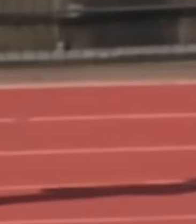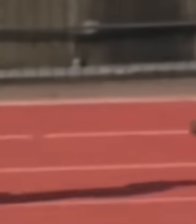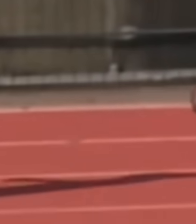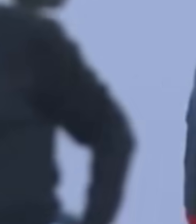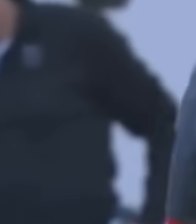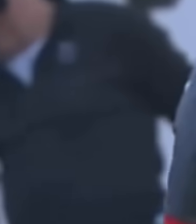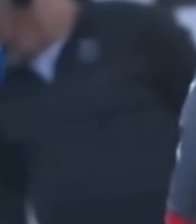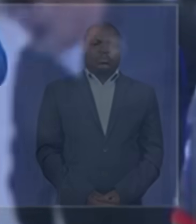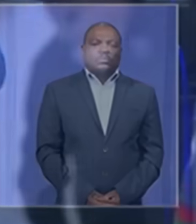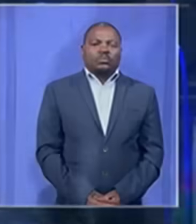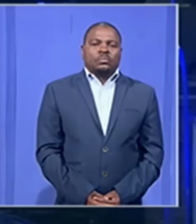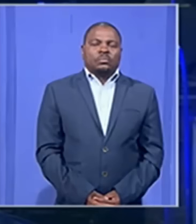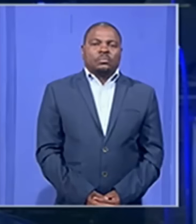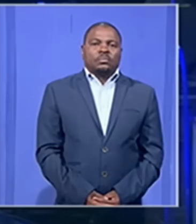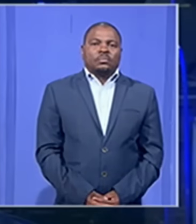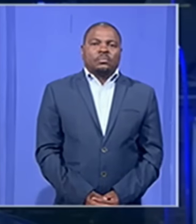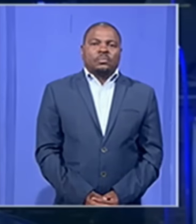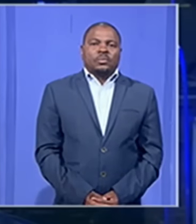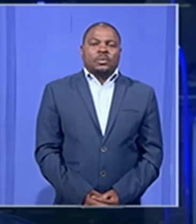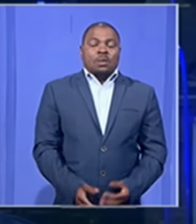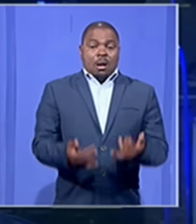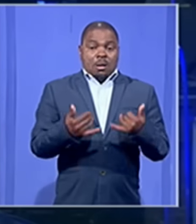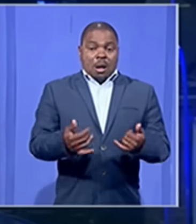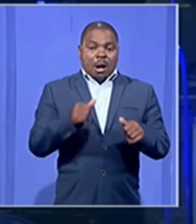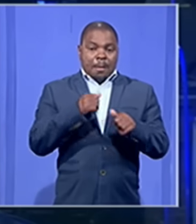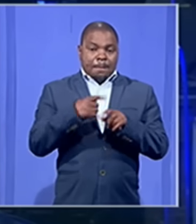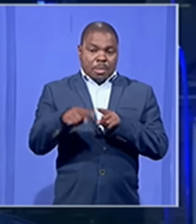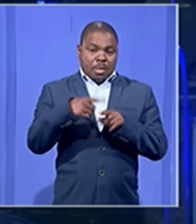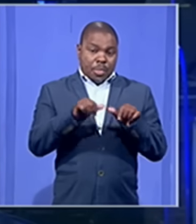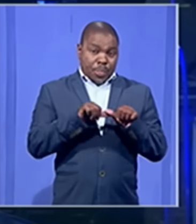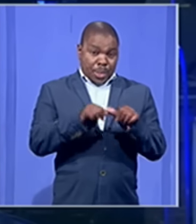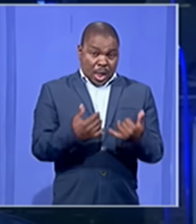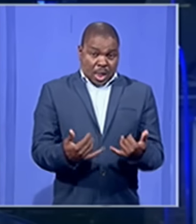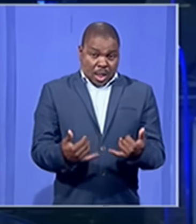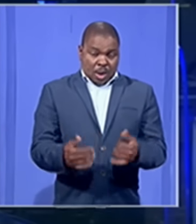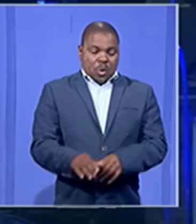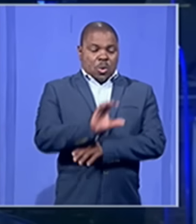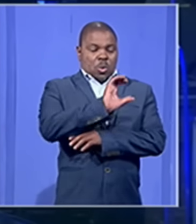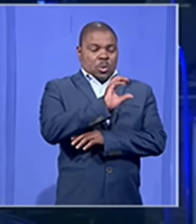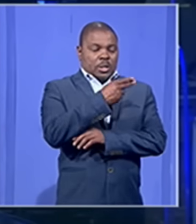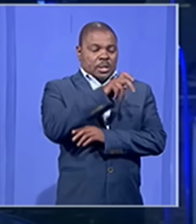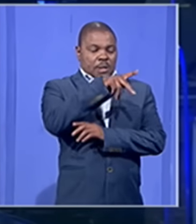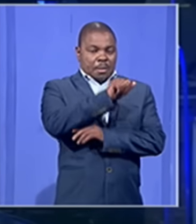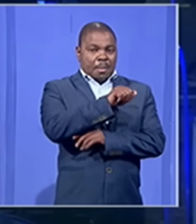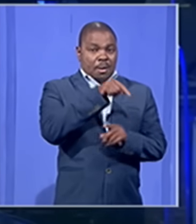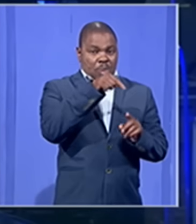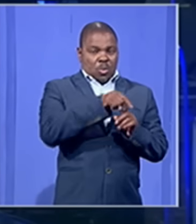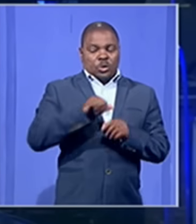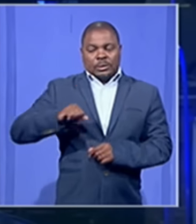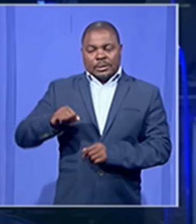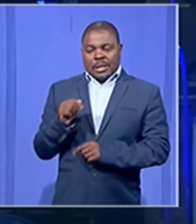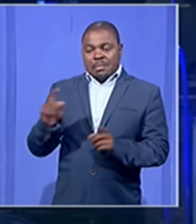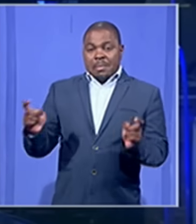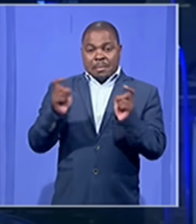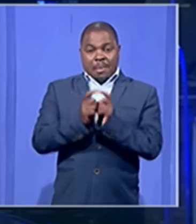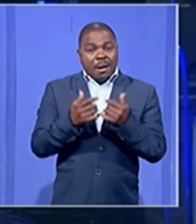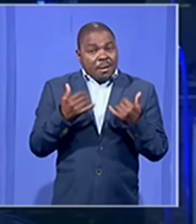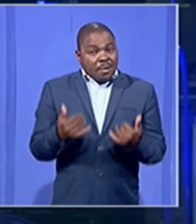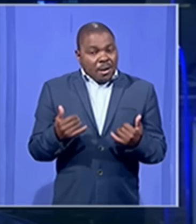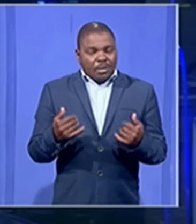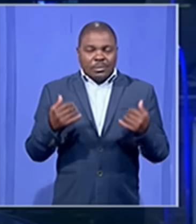box to box to box. Mo motshamekong yo tsweletseng pele ga jaana Chippa United e tshameka le Stellenbosch mme ga jaana